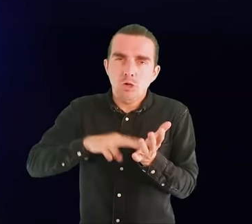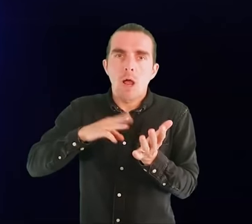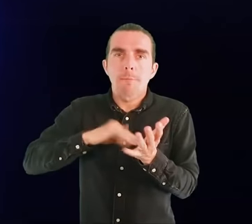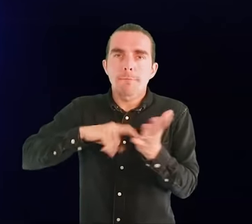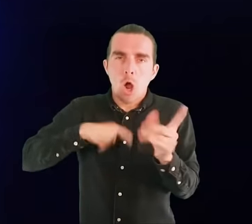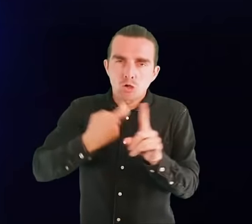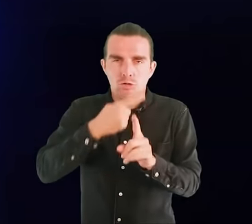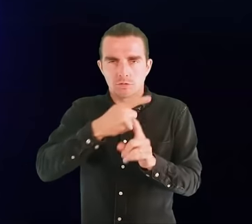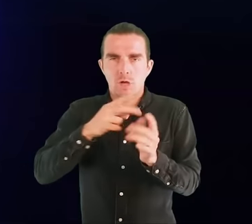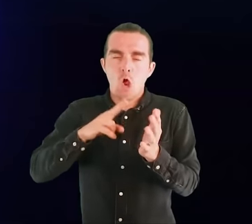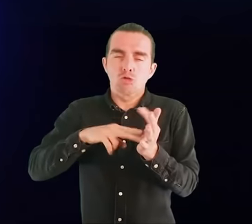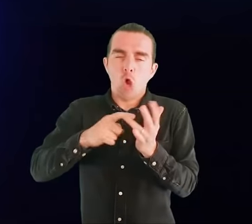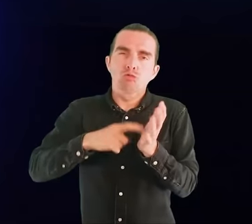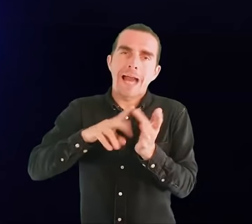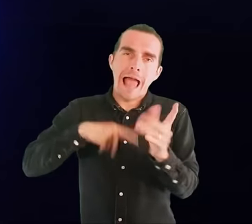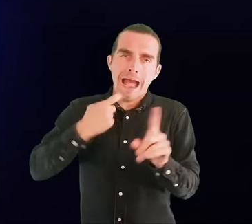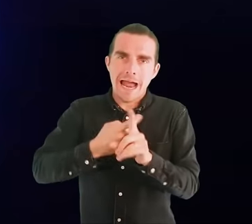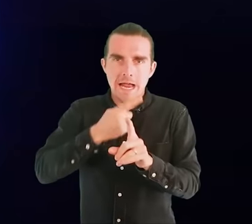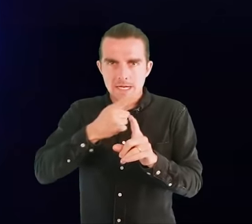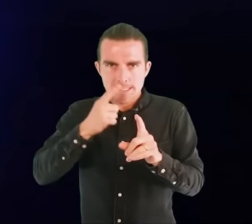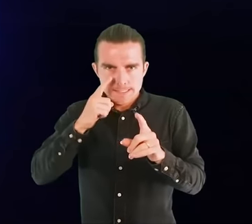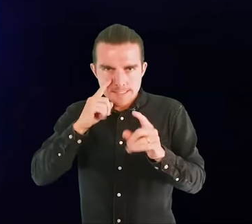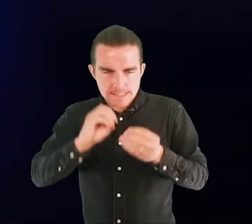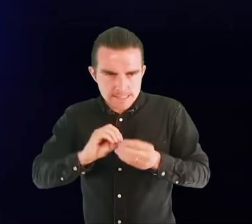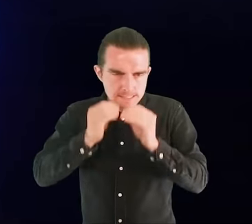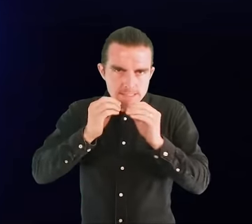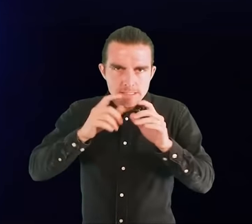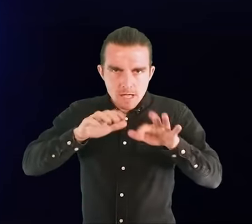here. With all the advancements in